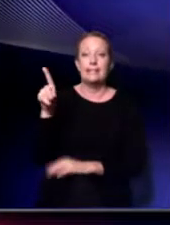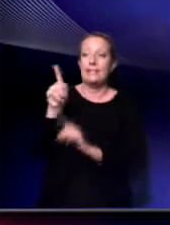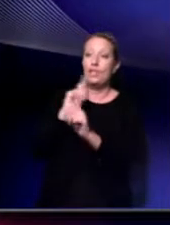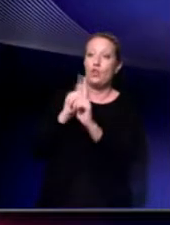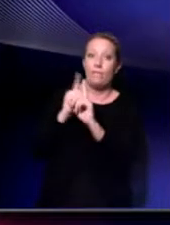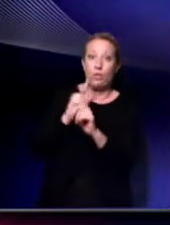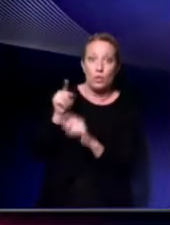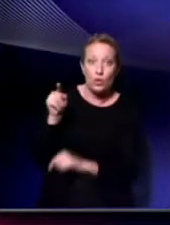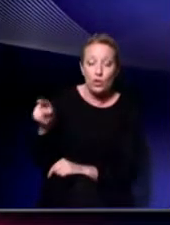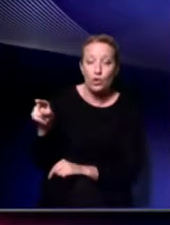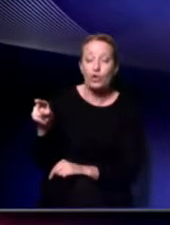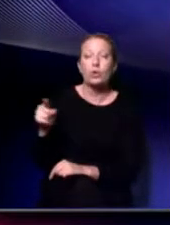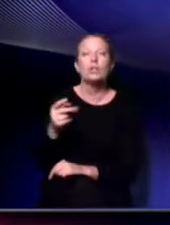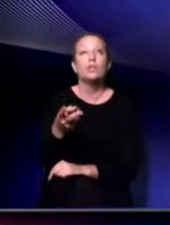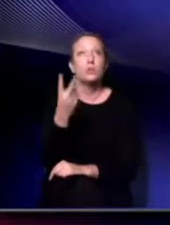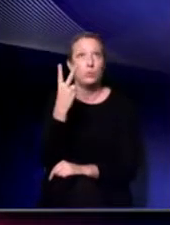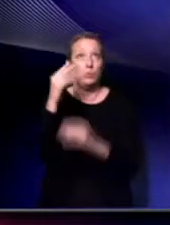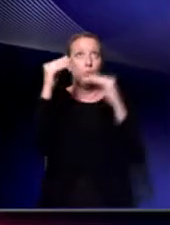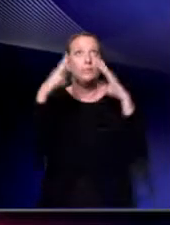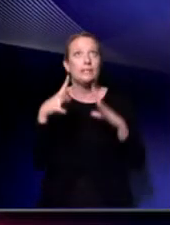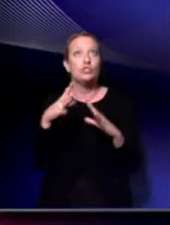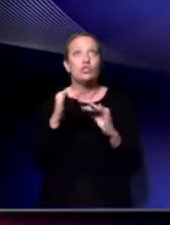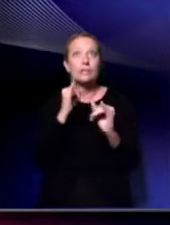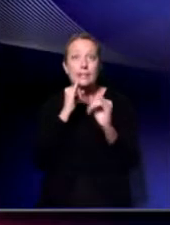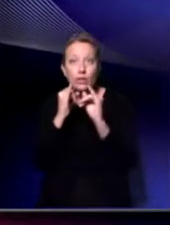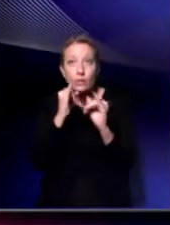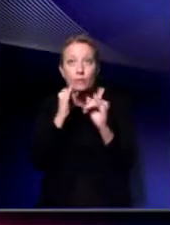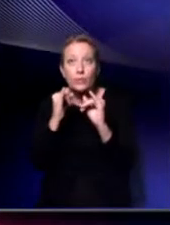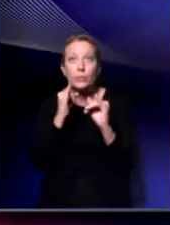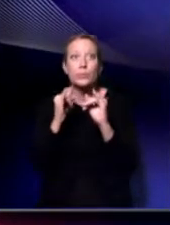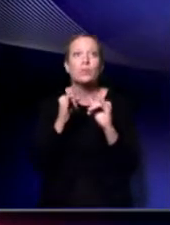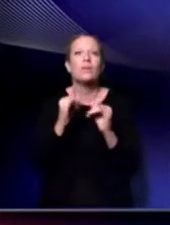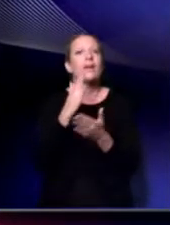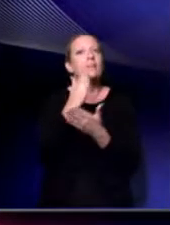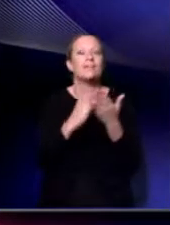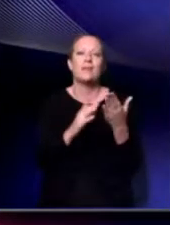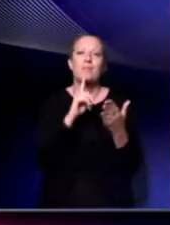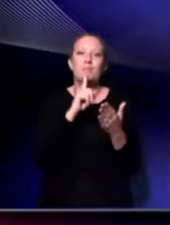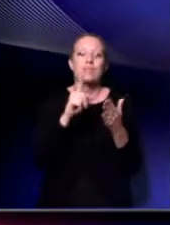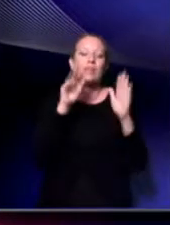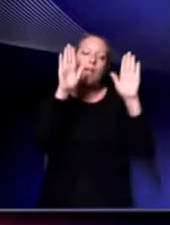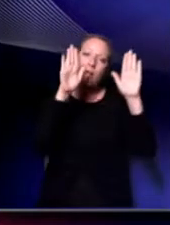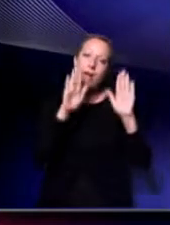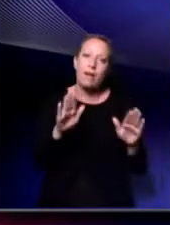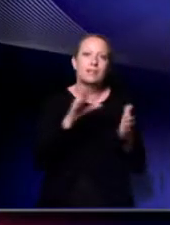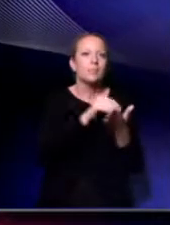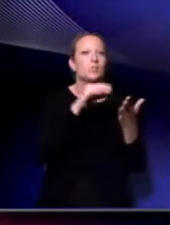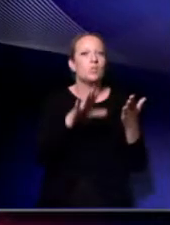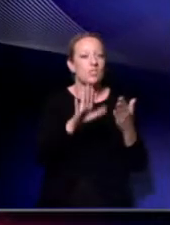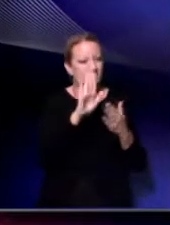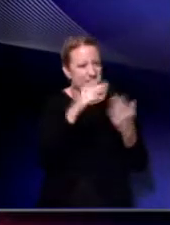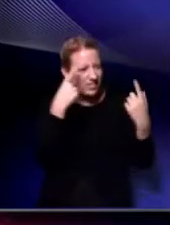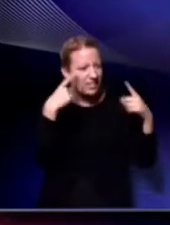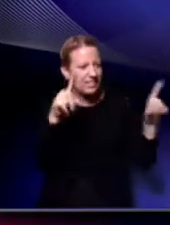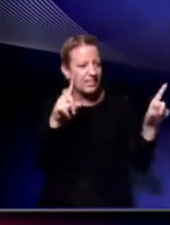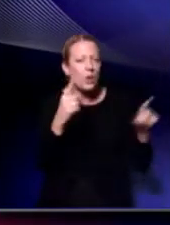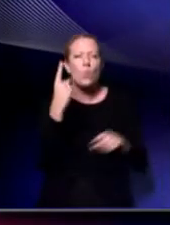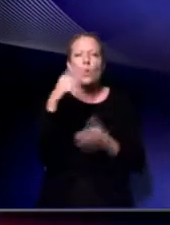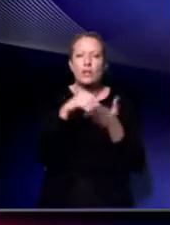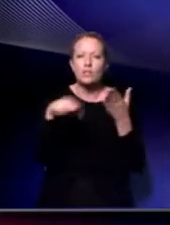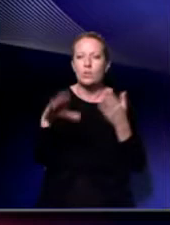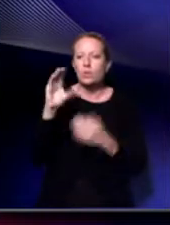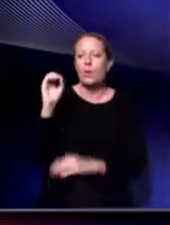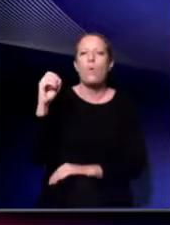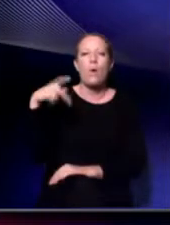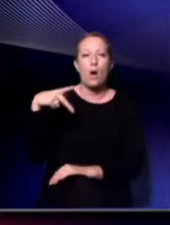a teacher was interviewed, two of our teachers, as well as several of our really awesome students and their successes, including one of our co-op students, Eva